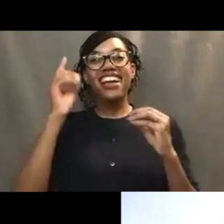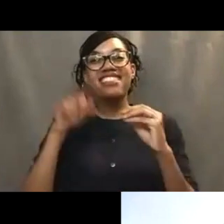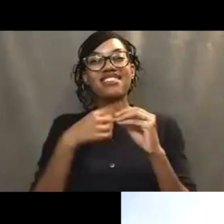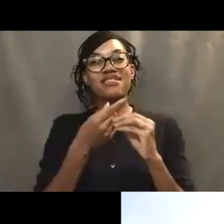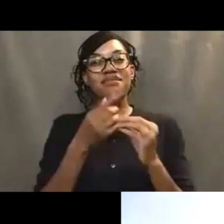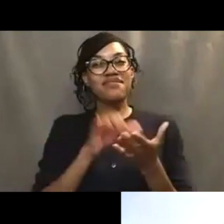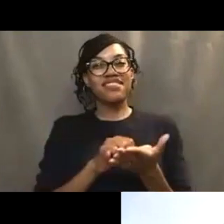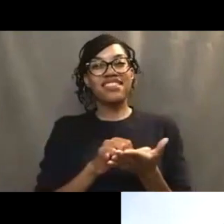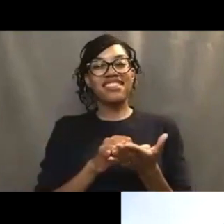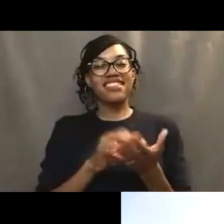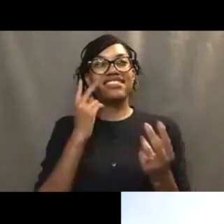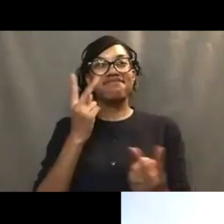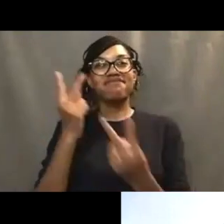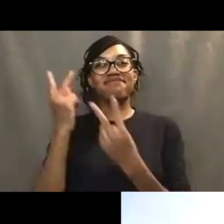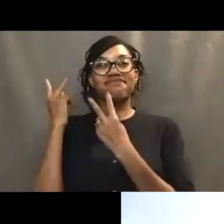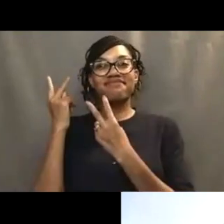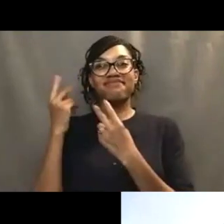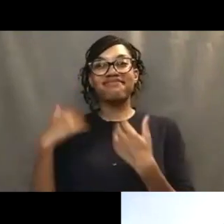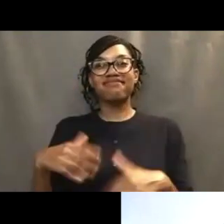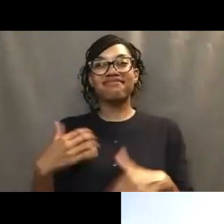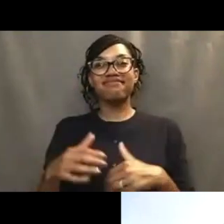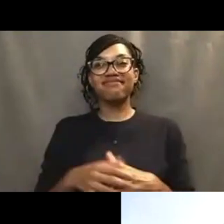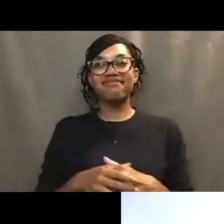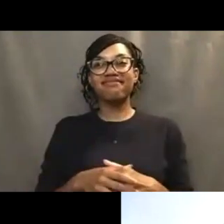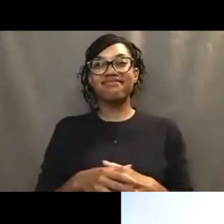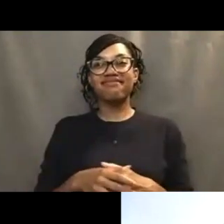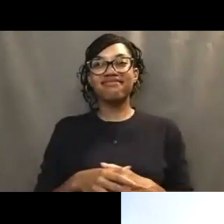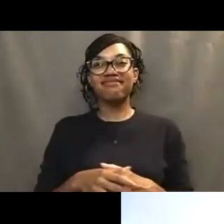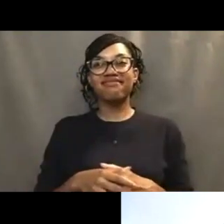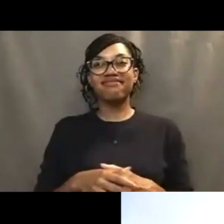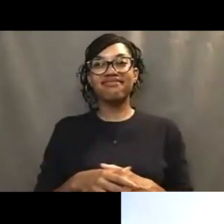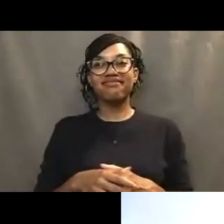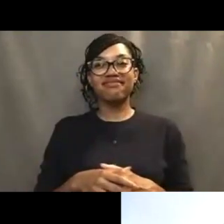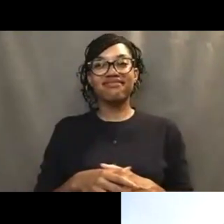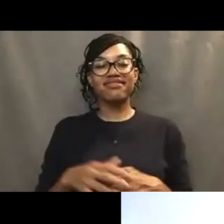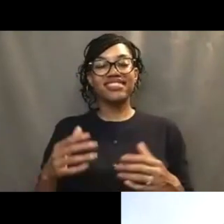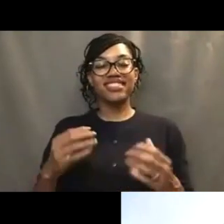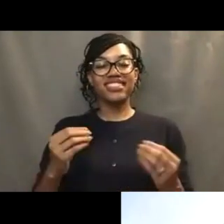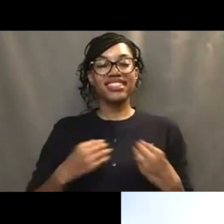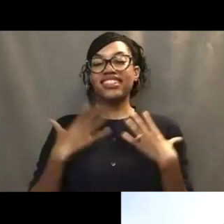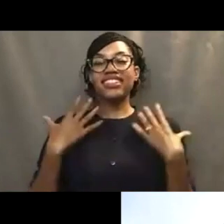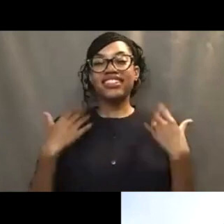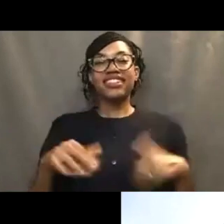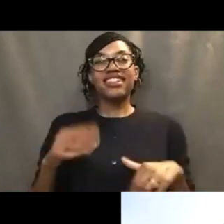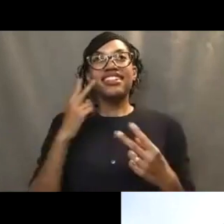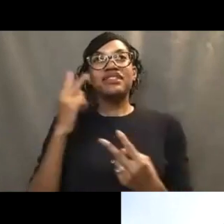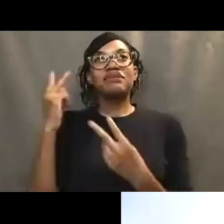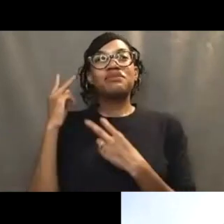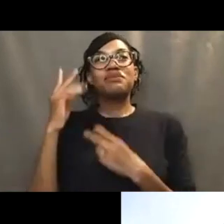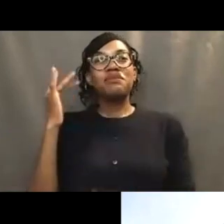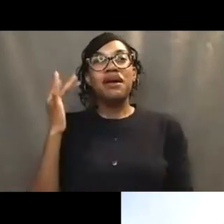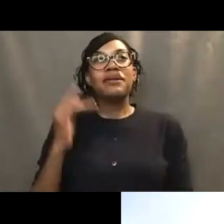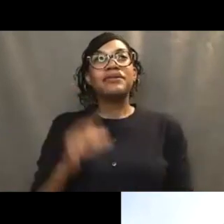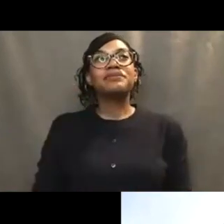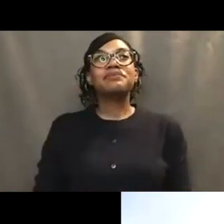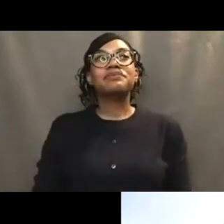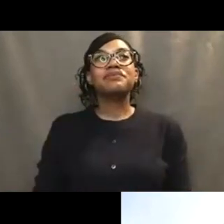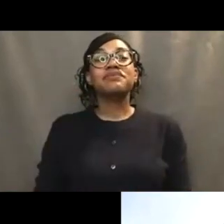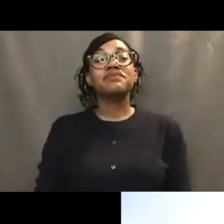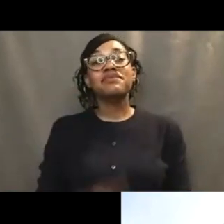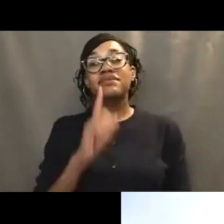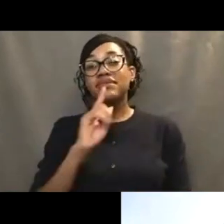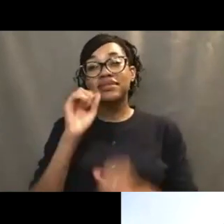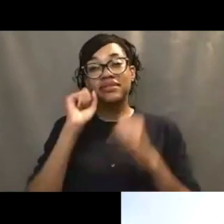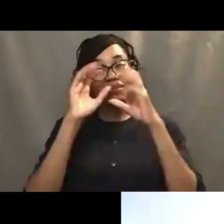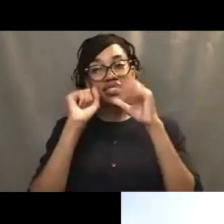that time in my life, and I just like get all warm and fuzzy because it was phenomenal. And